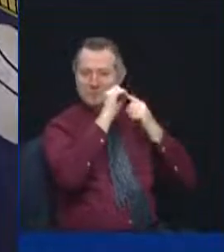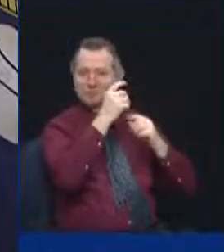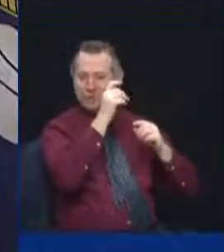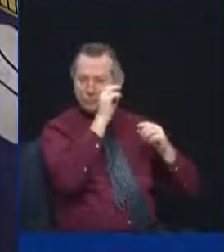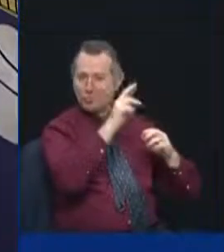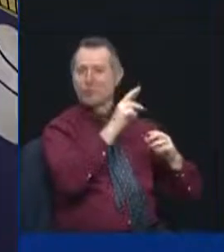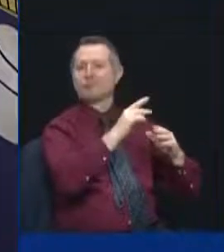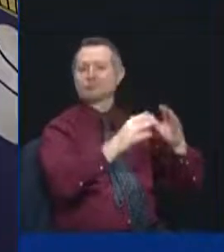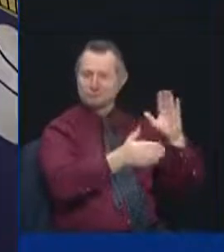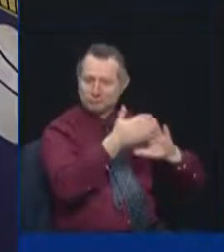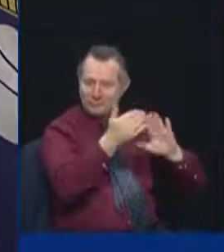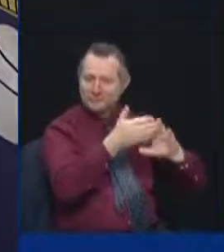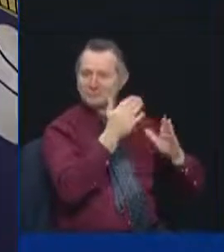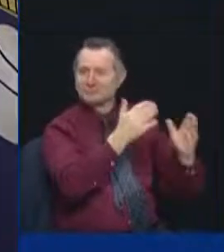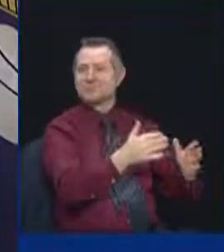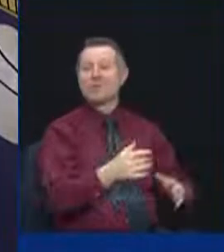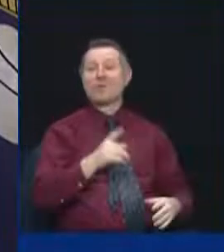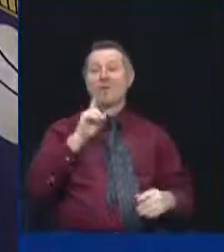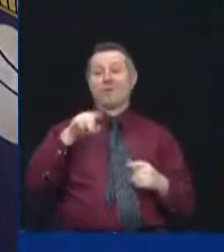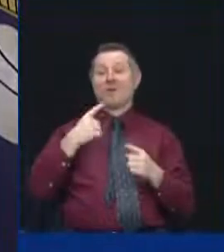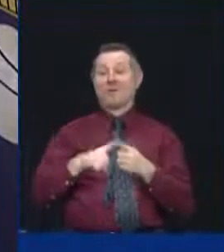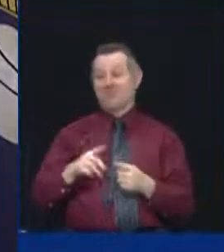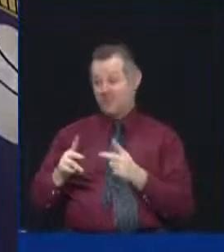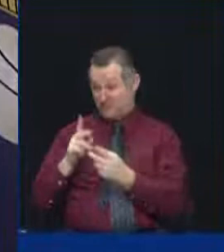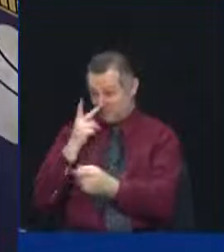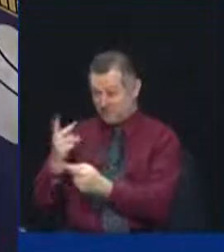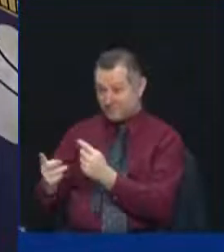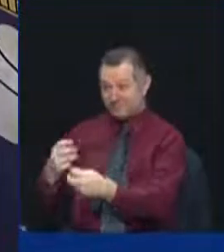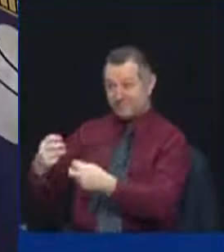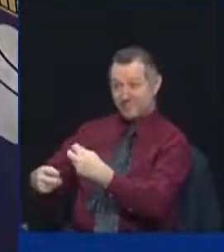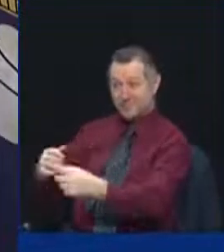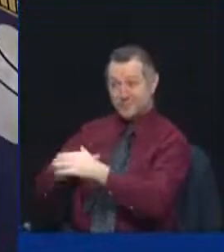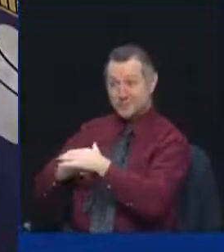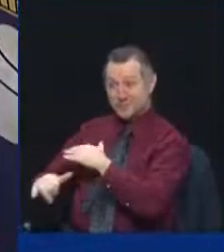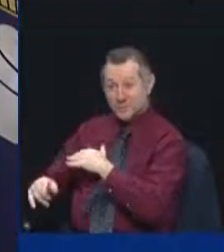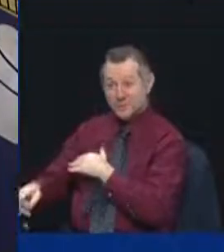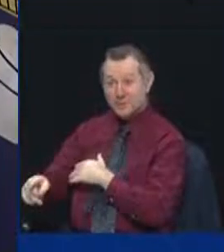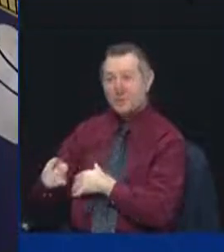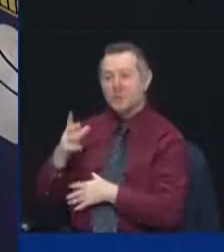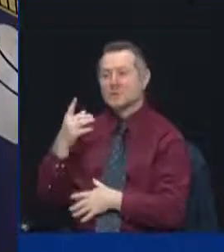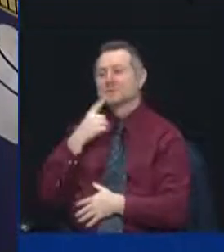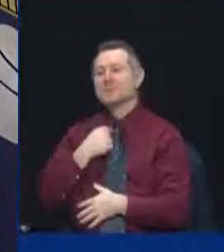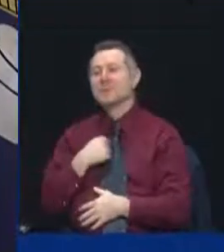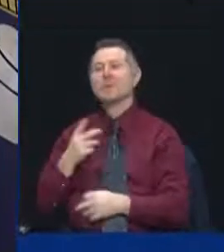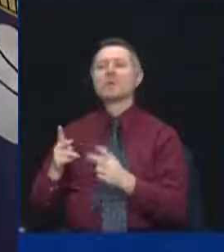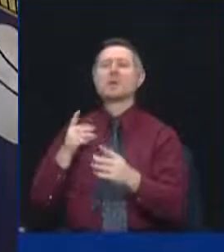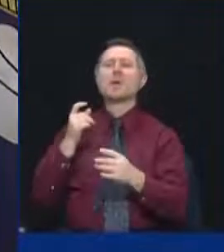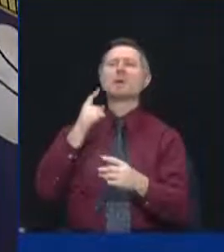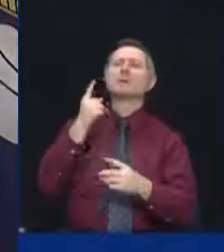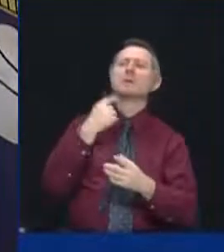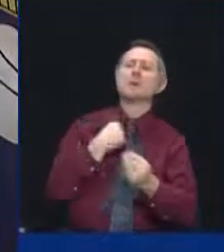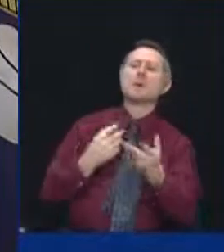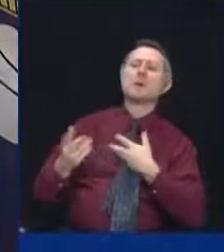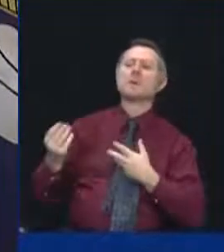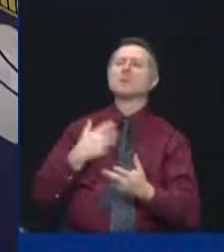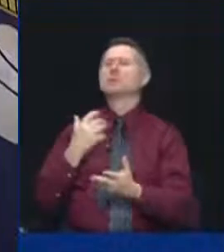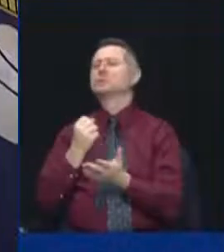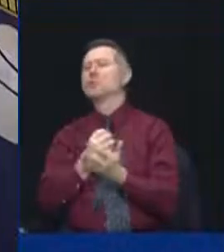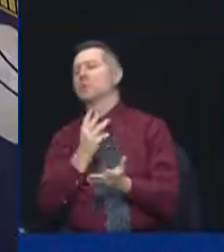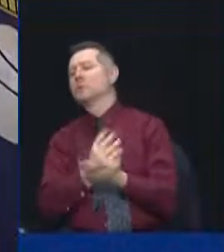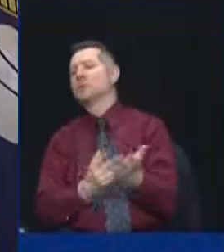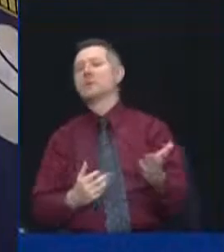people say to you when you go up to them in the subway system? What do they say to me? What do they say to the outreach worker? I don't want to go to a